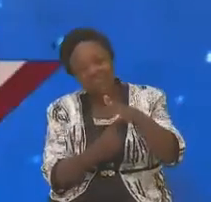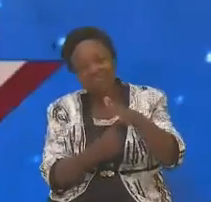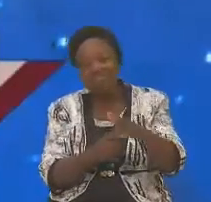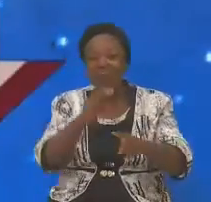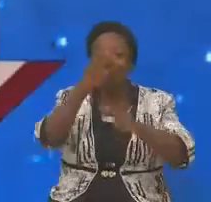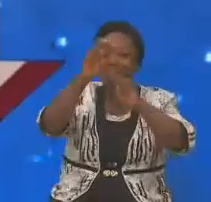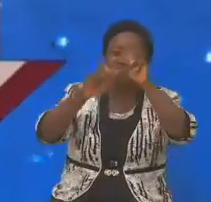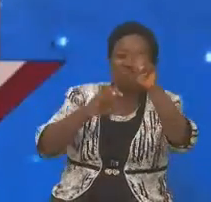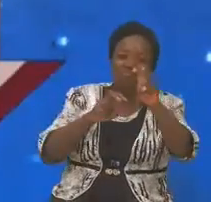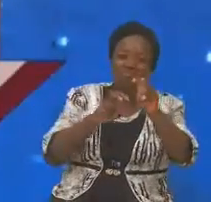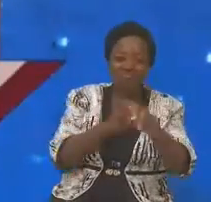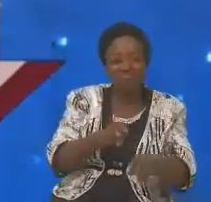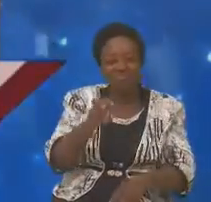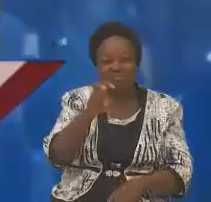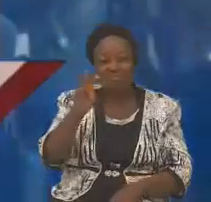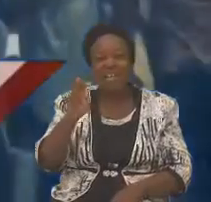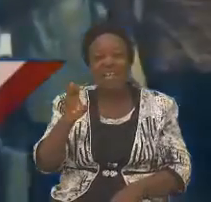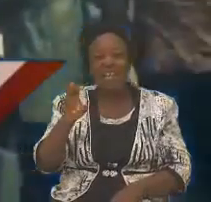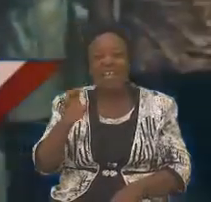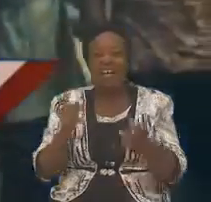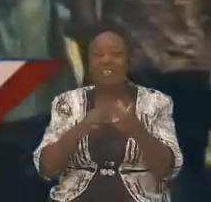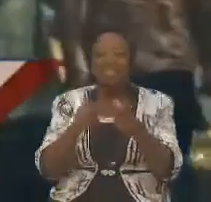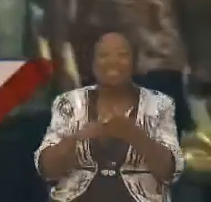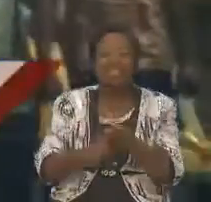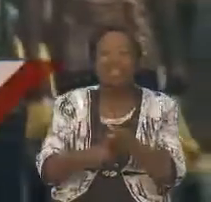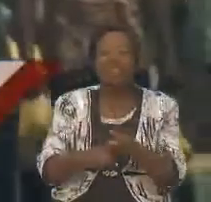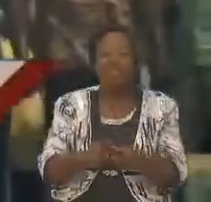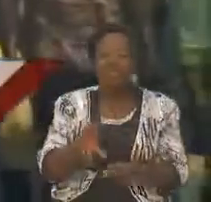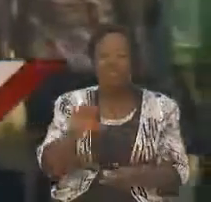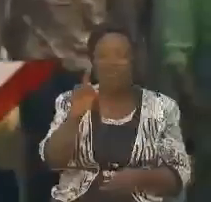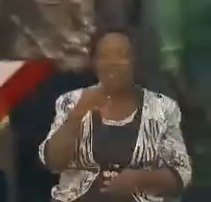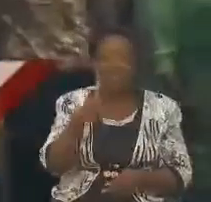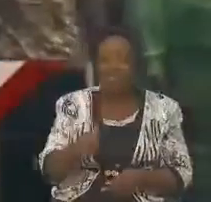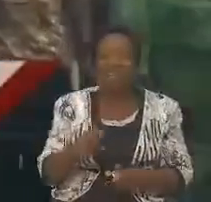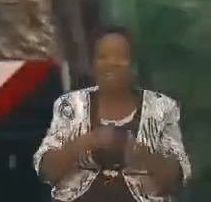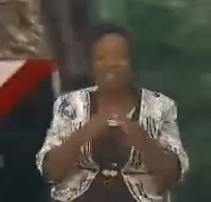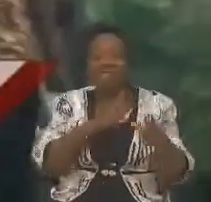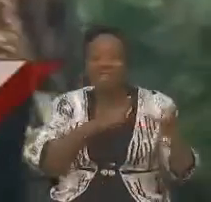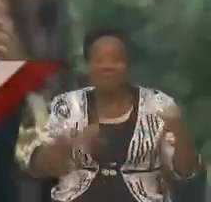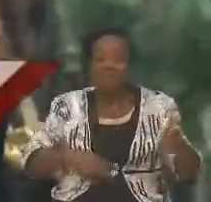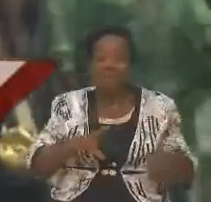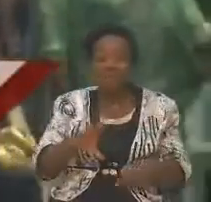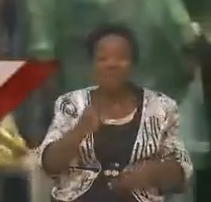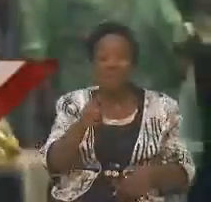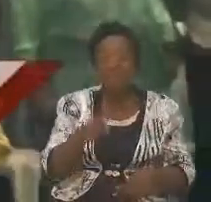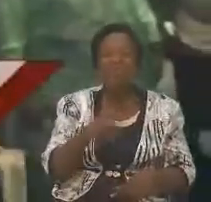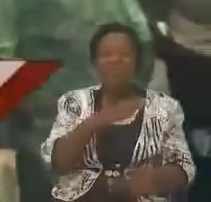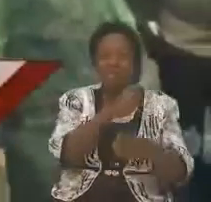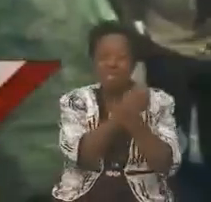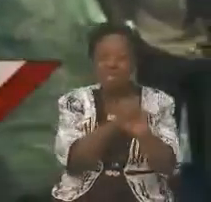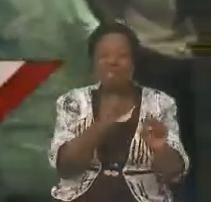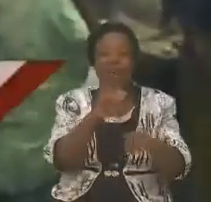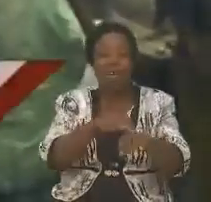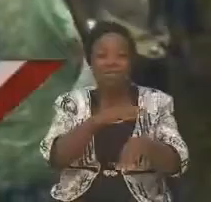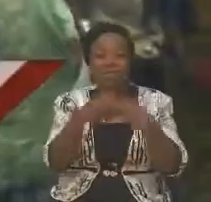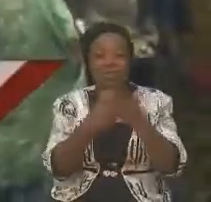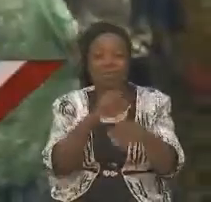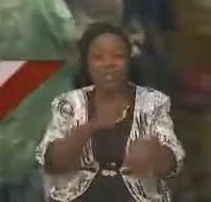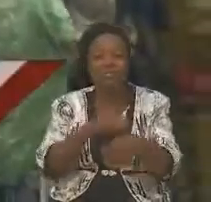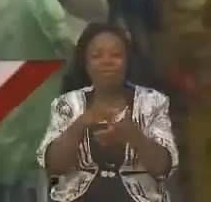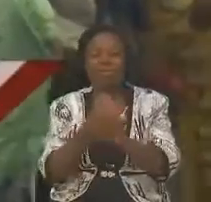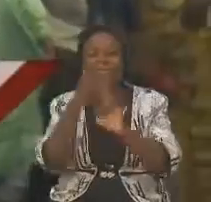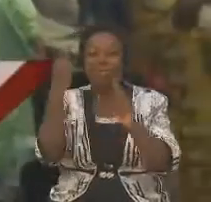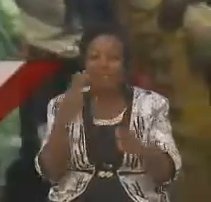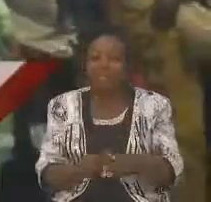in, climbing mountain, going down, anywhere you find yourself, safety for you in Jesus'